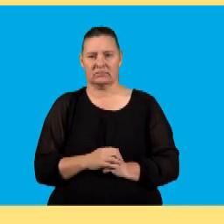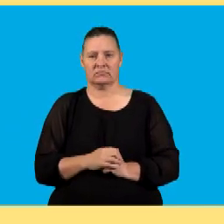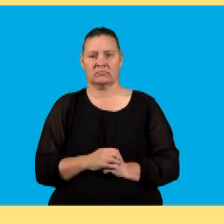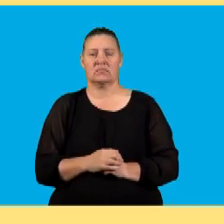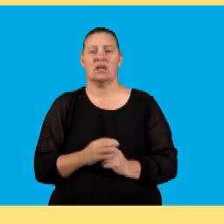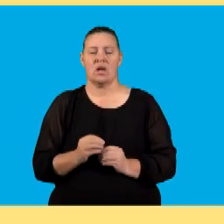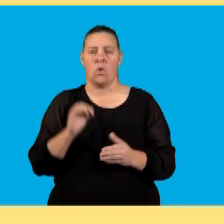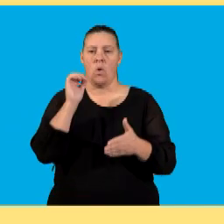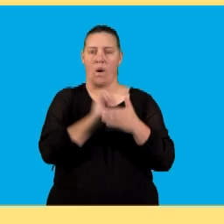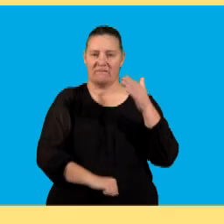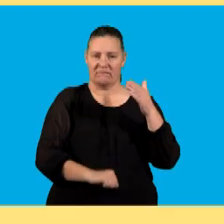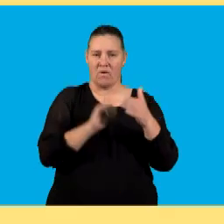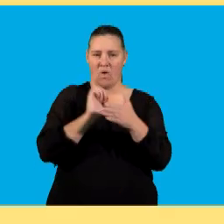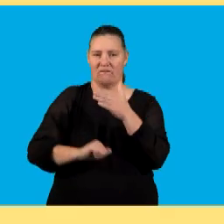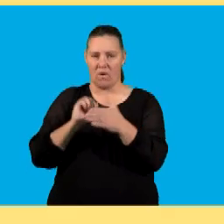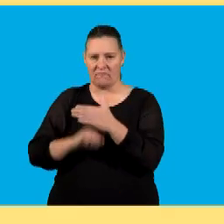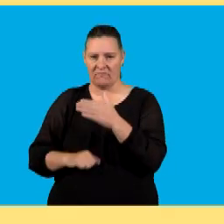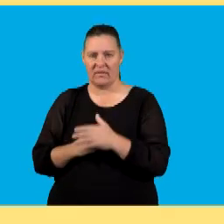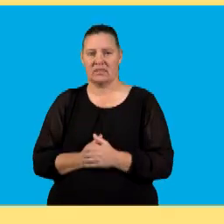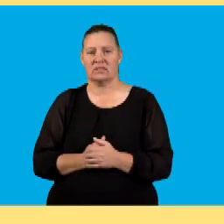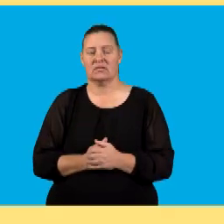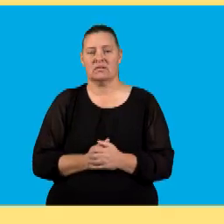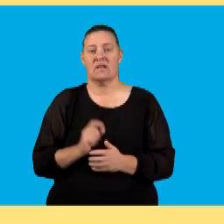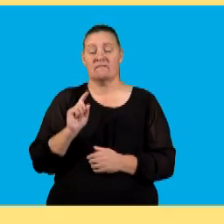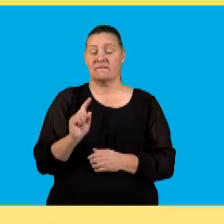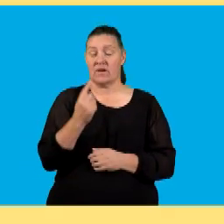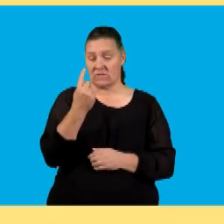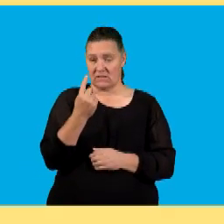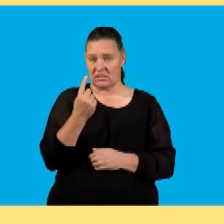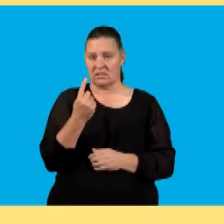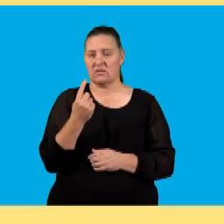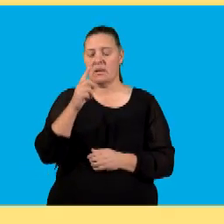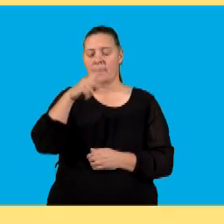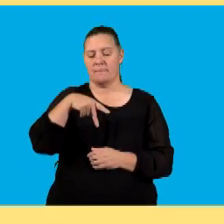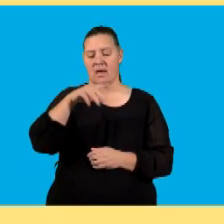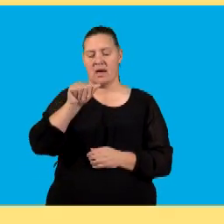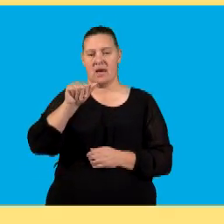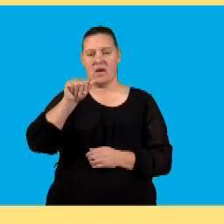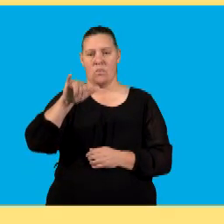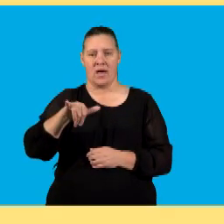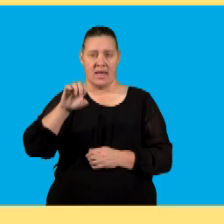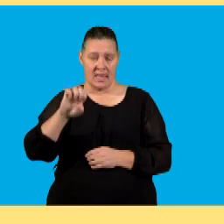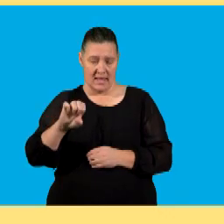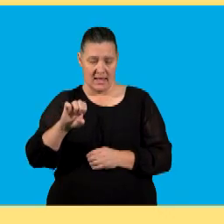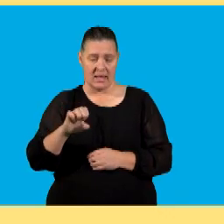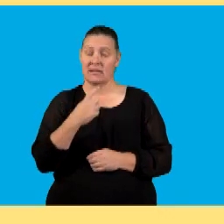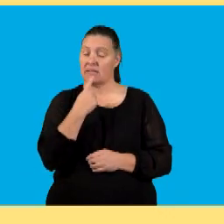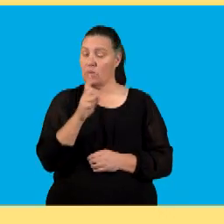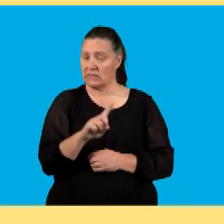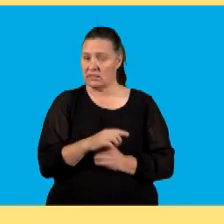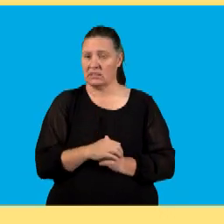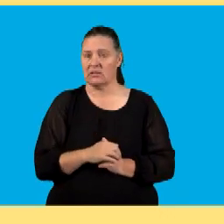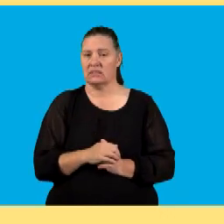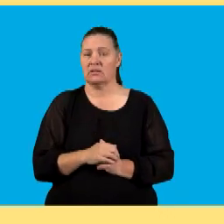6,700. I would then subtract deductions. The first one is pay as you earn, and